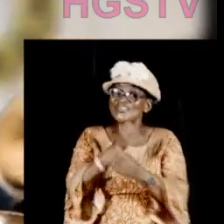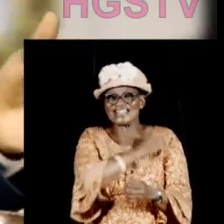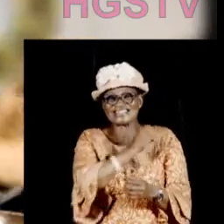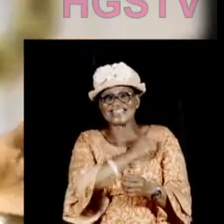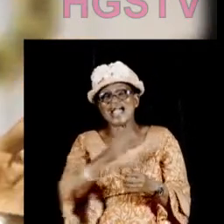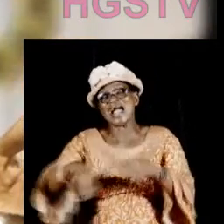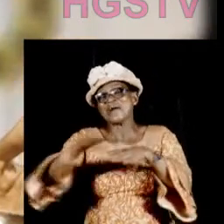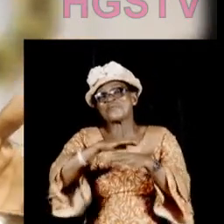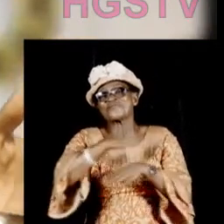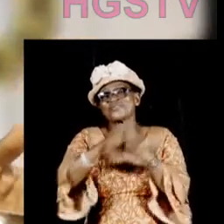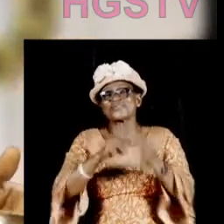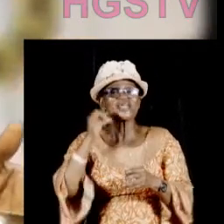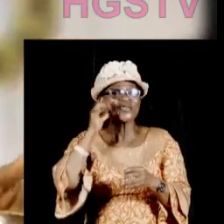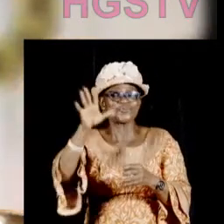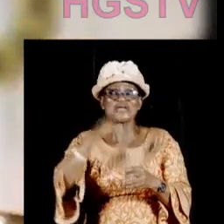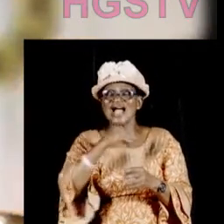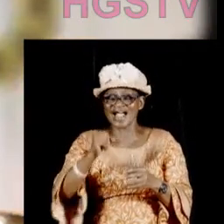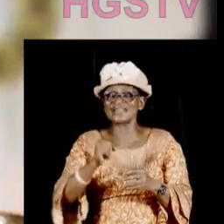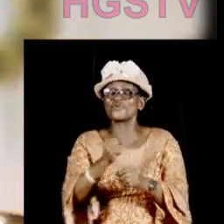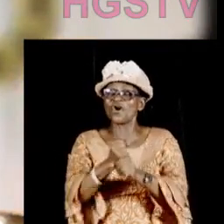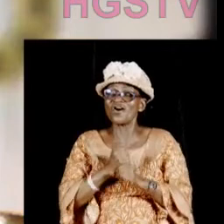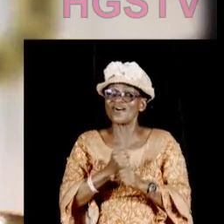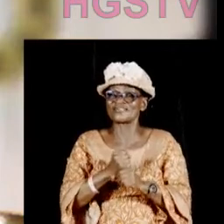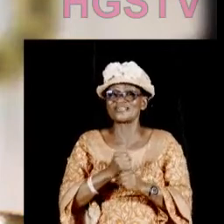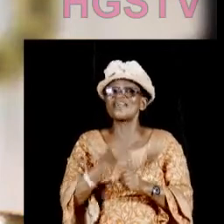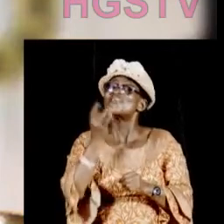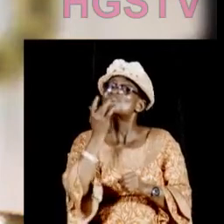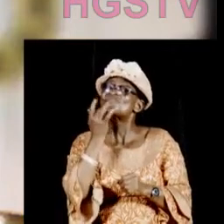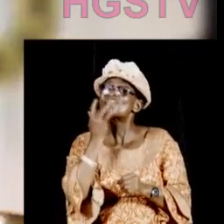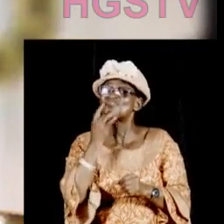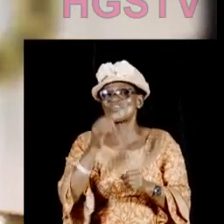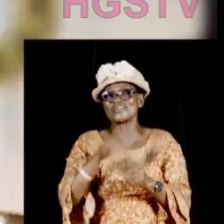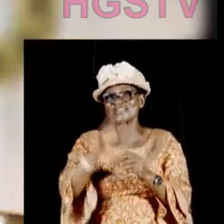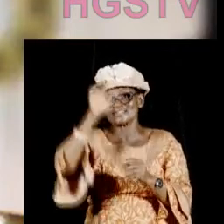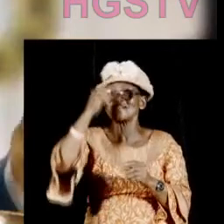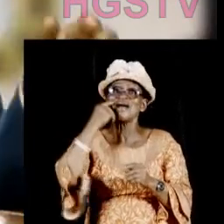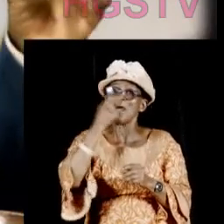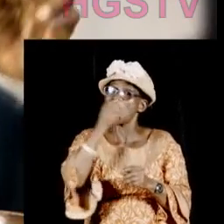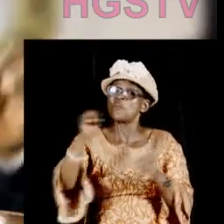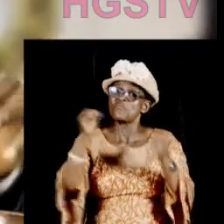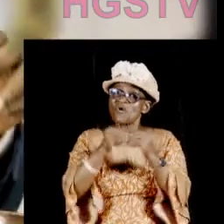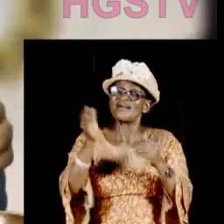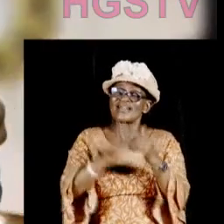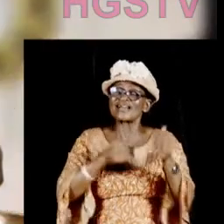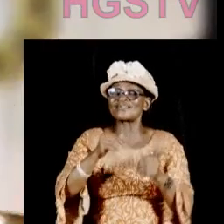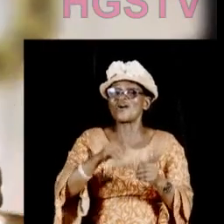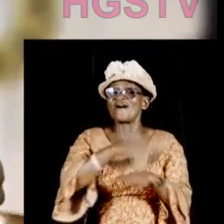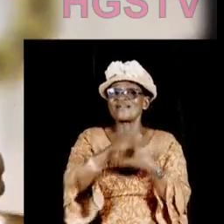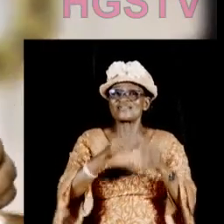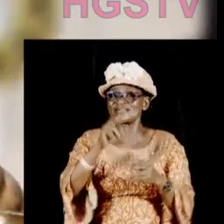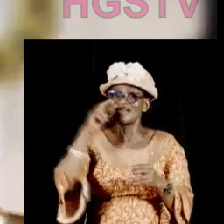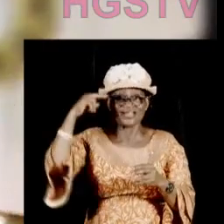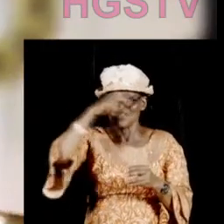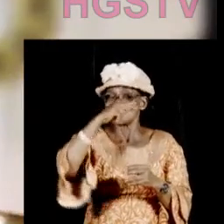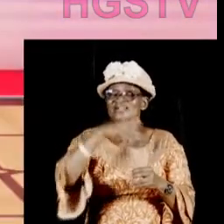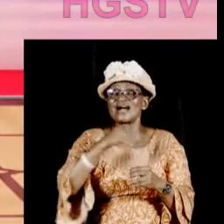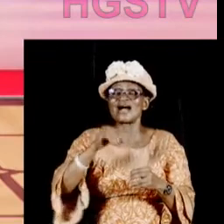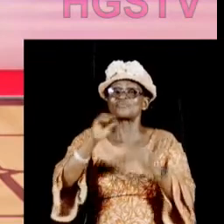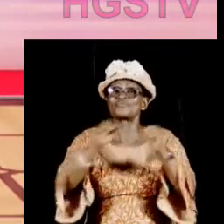and she obtained grace and favor in his sight more than all the virgins, so that he set the royal crown upon her